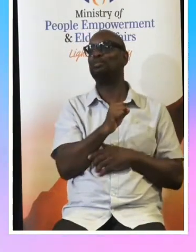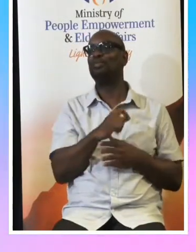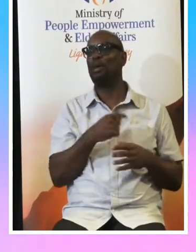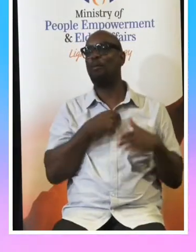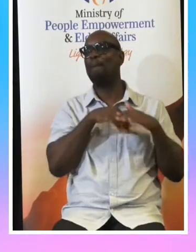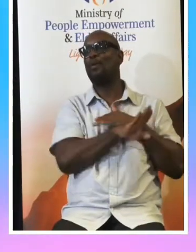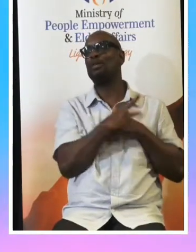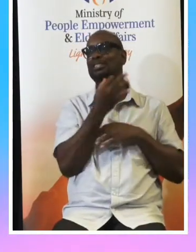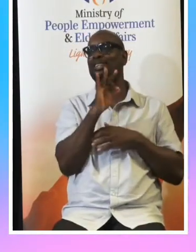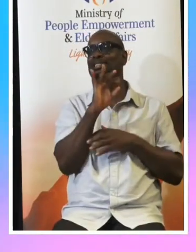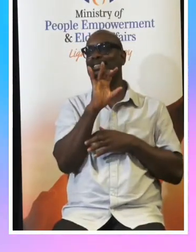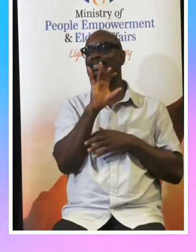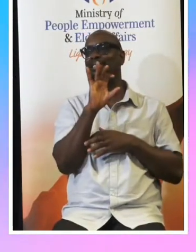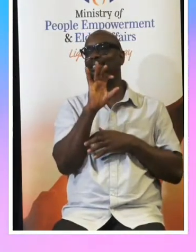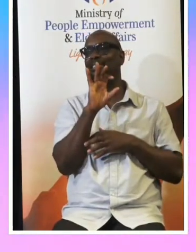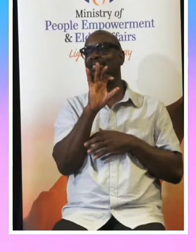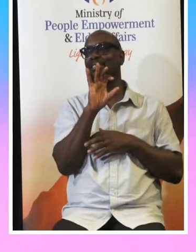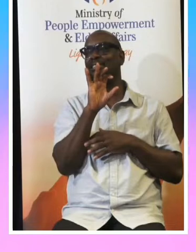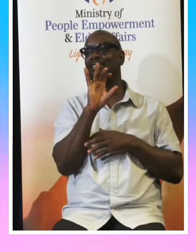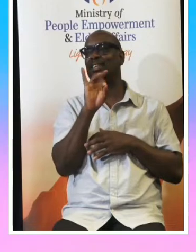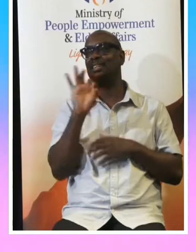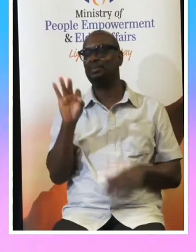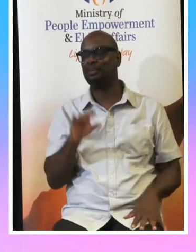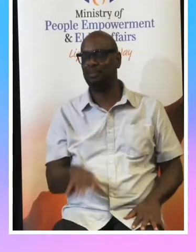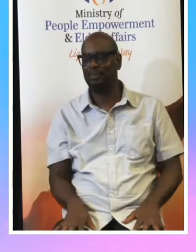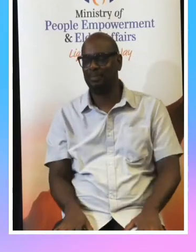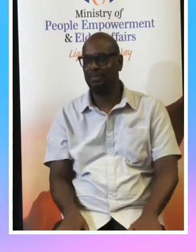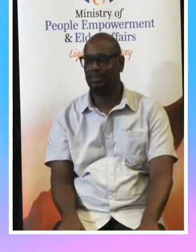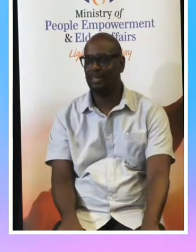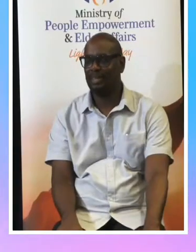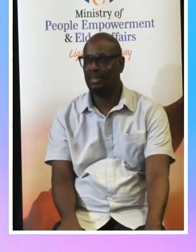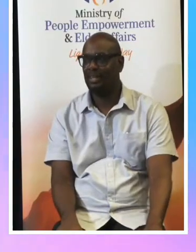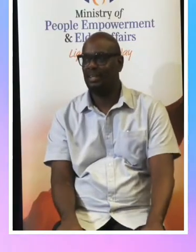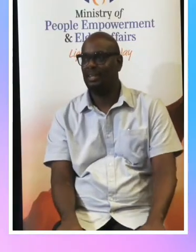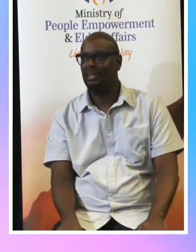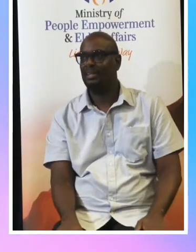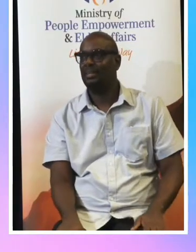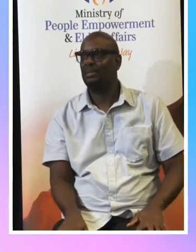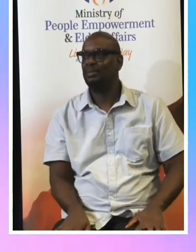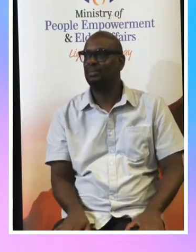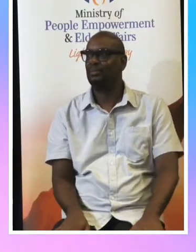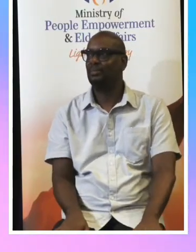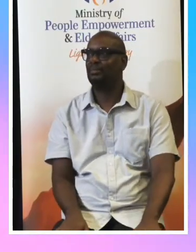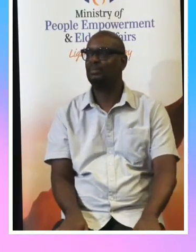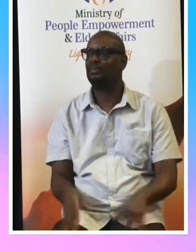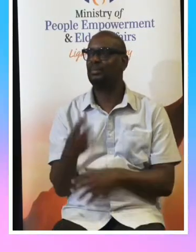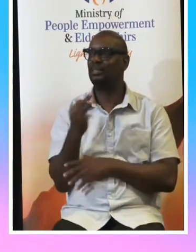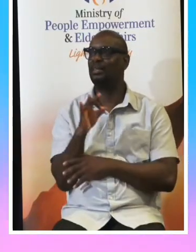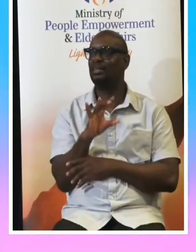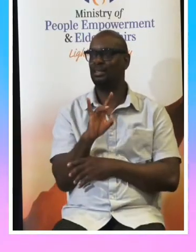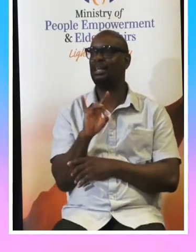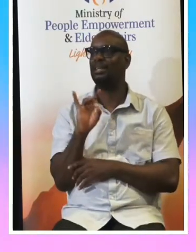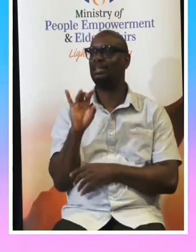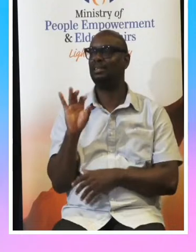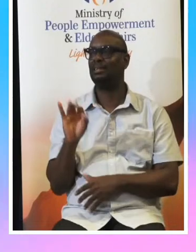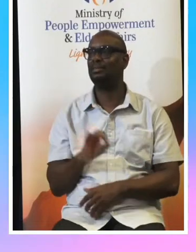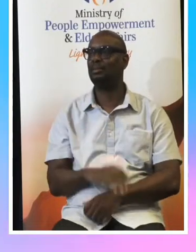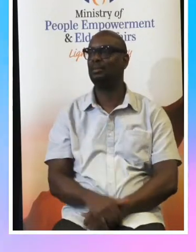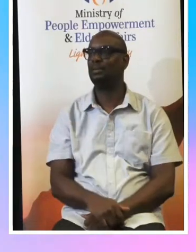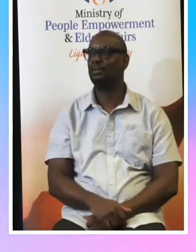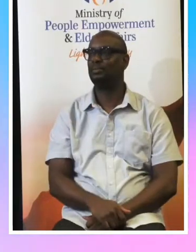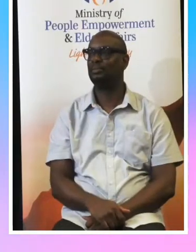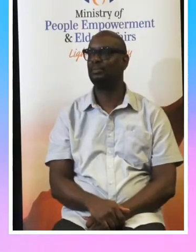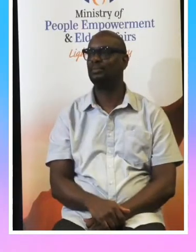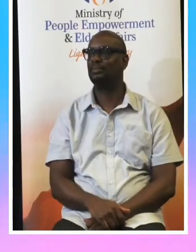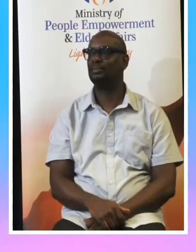And in part, it ignited in me the belief that through my action, there was a space to contribute